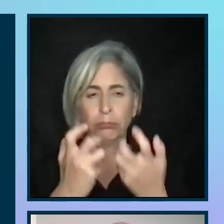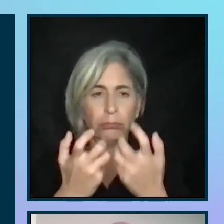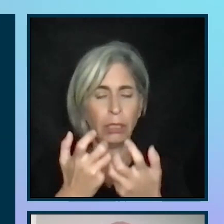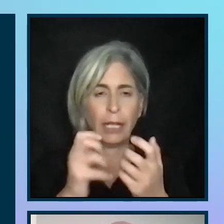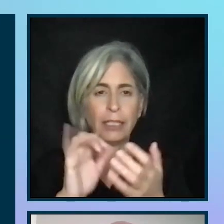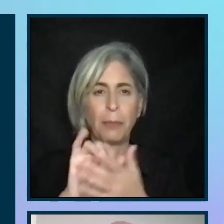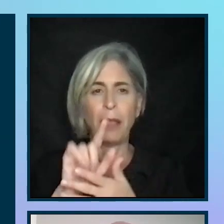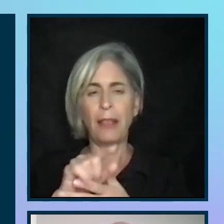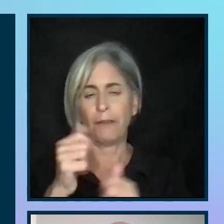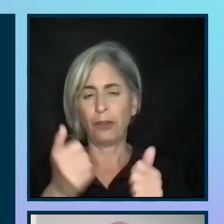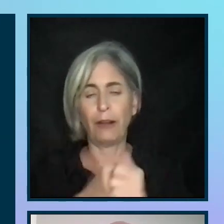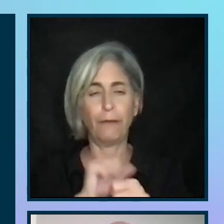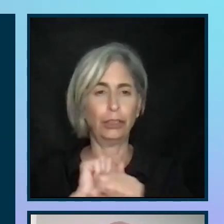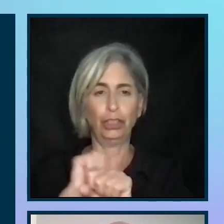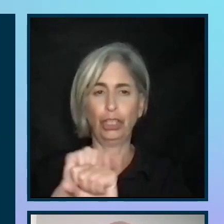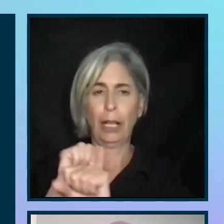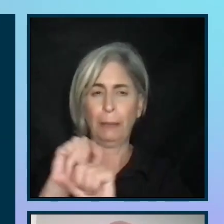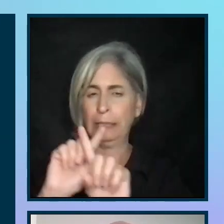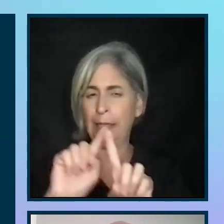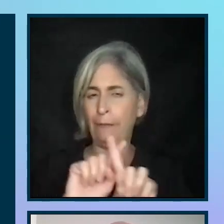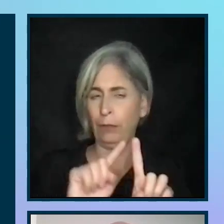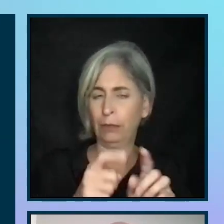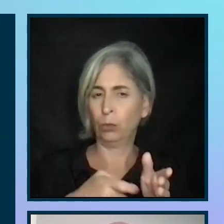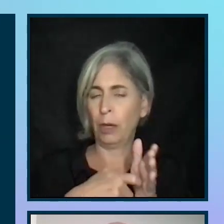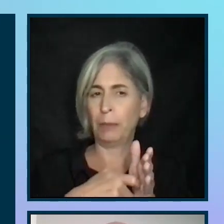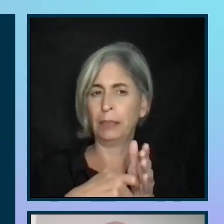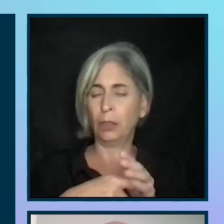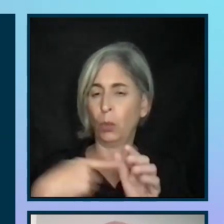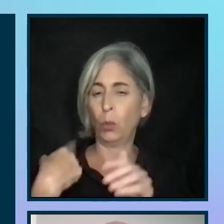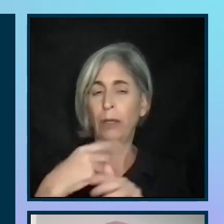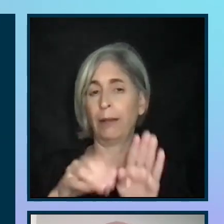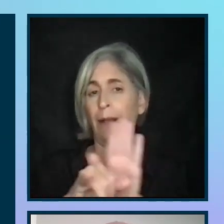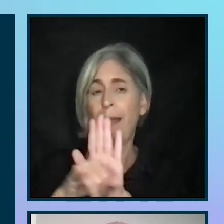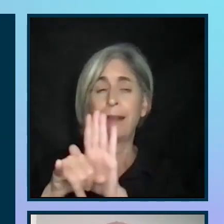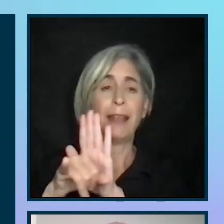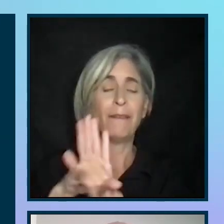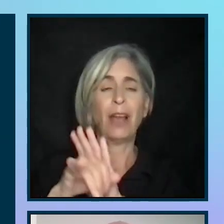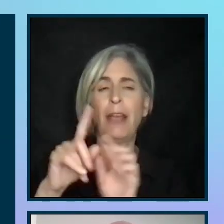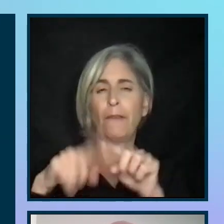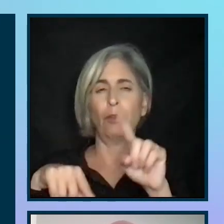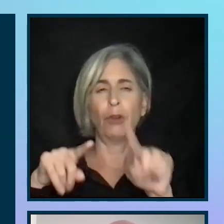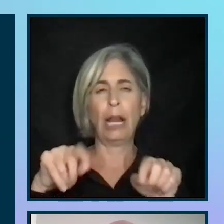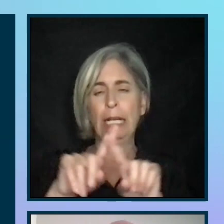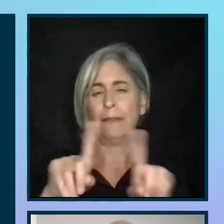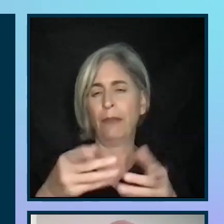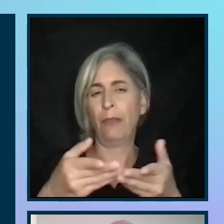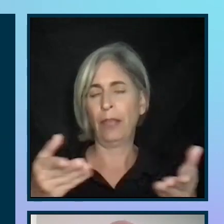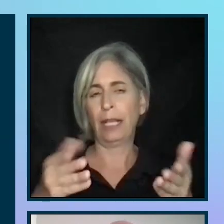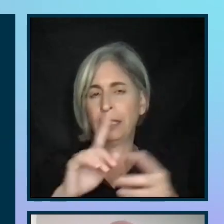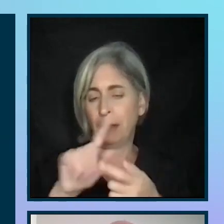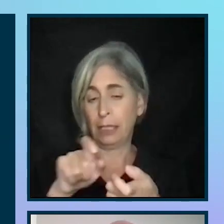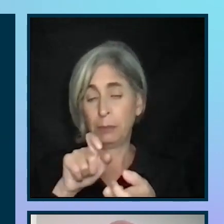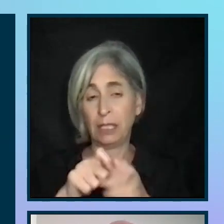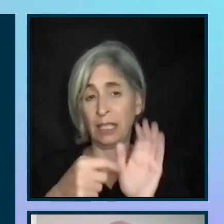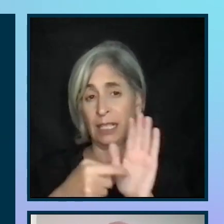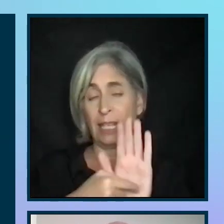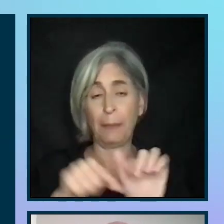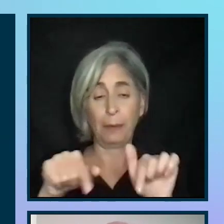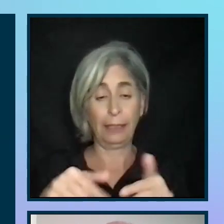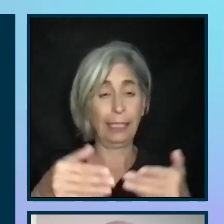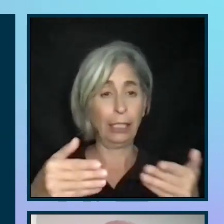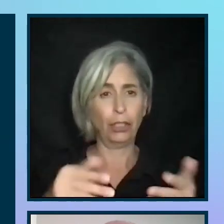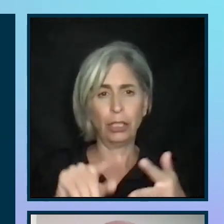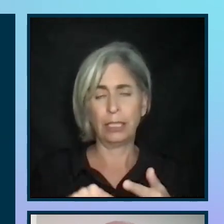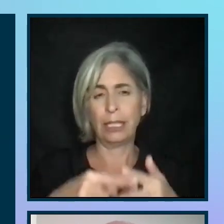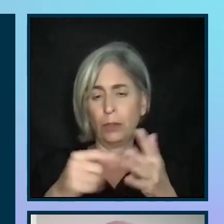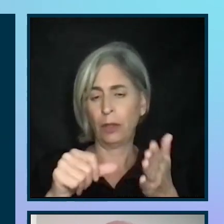associated with each job. We're able to go through and identify a variety of different things. This particular example that I have starts with the